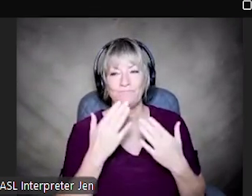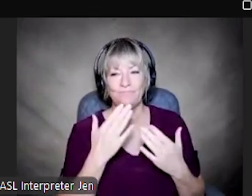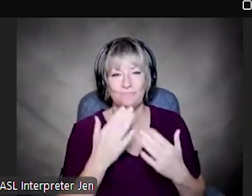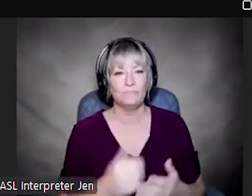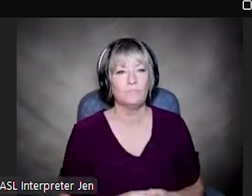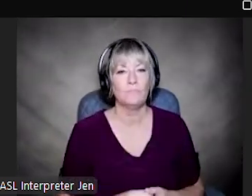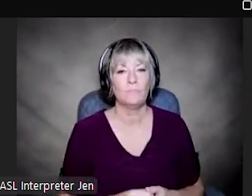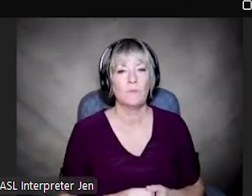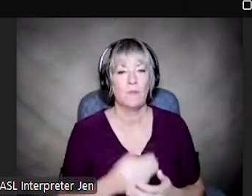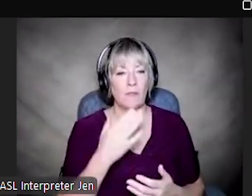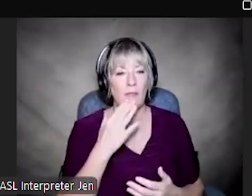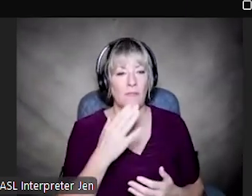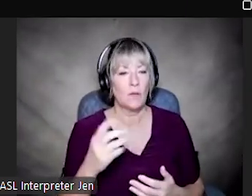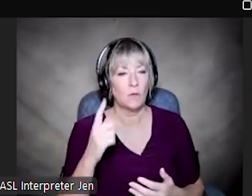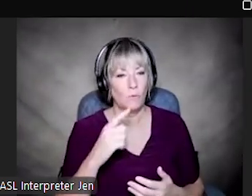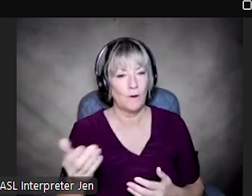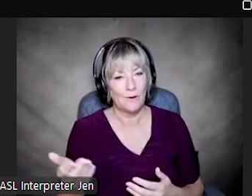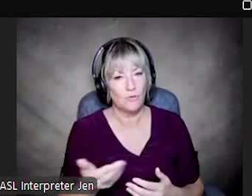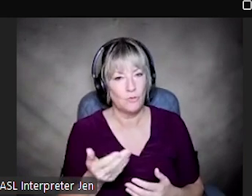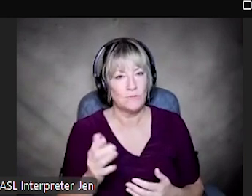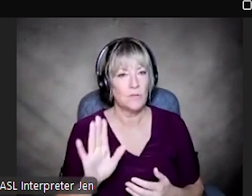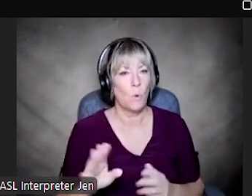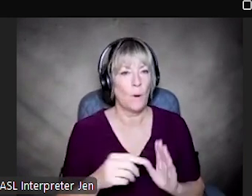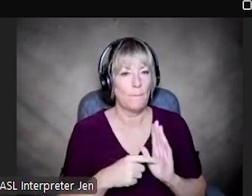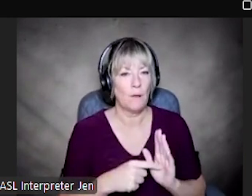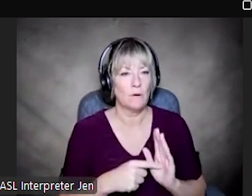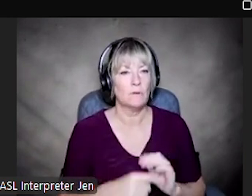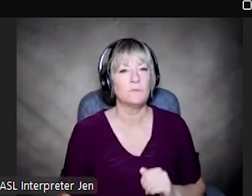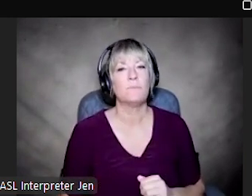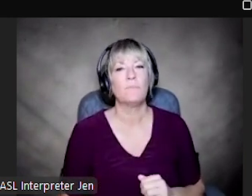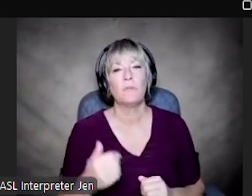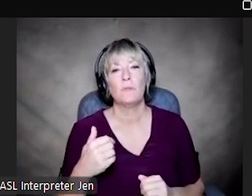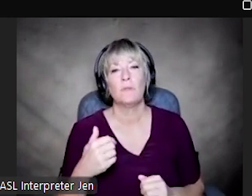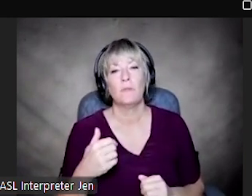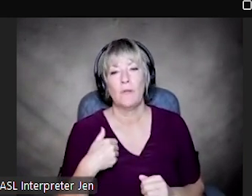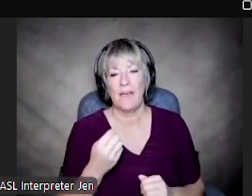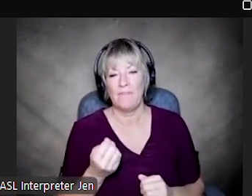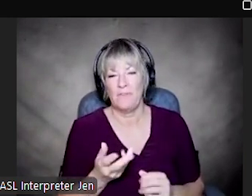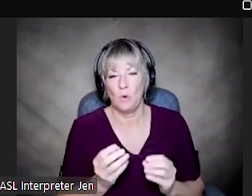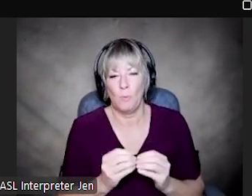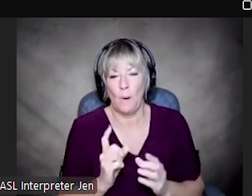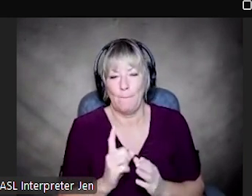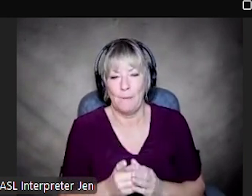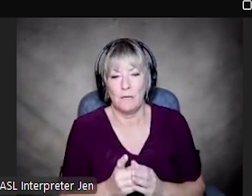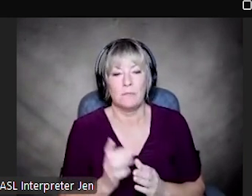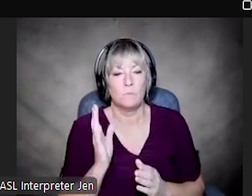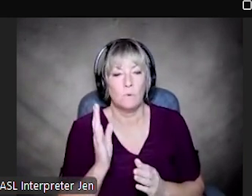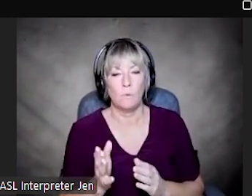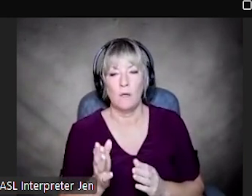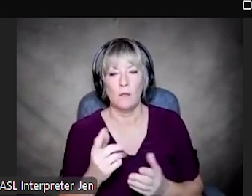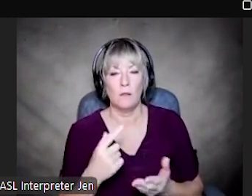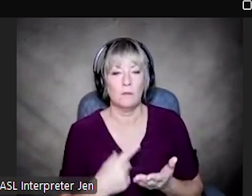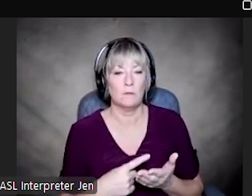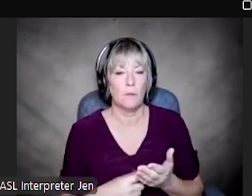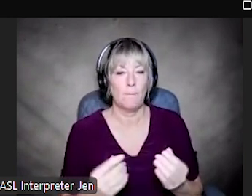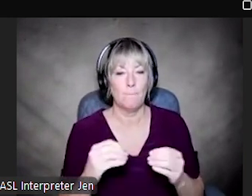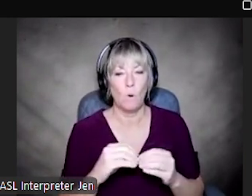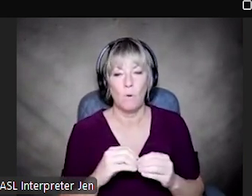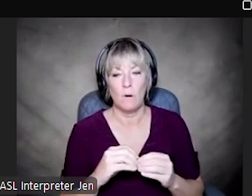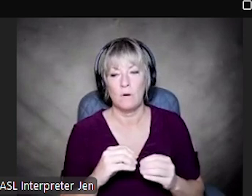And thank you all for introducing your models. We have just a couple more minutes where we're gonna talk